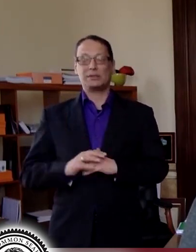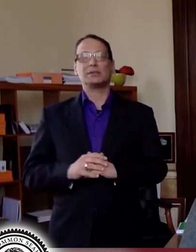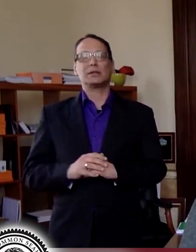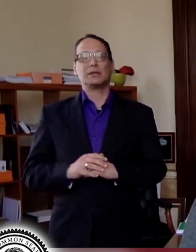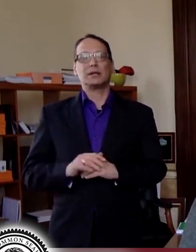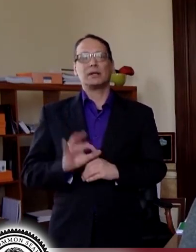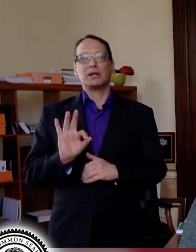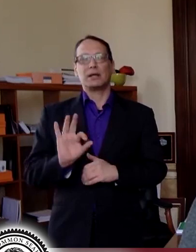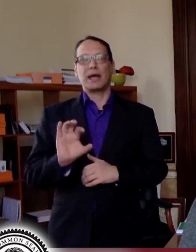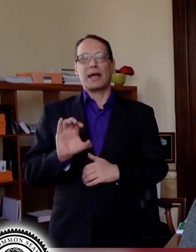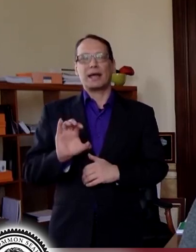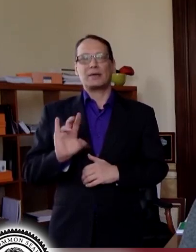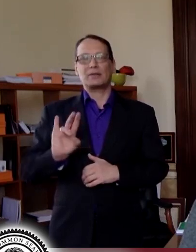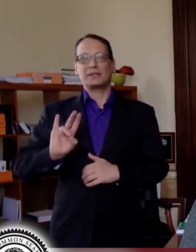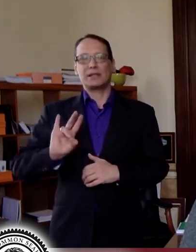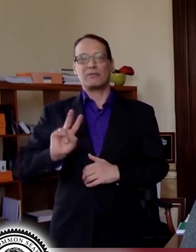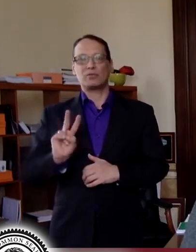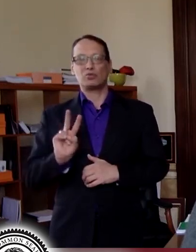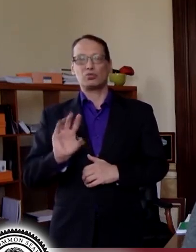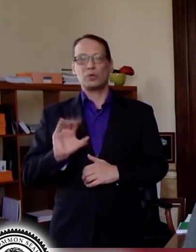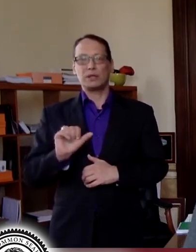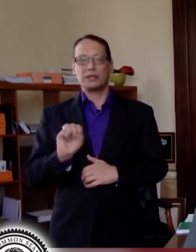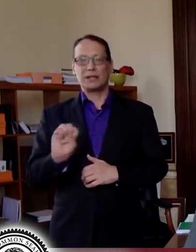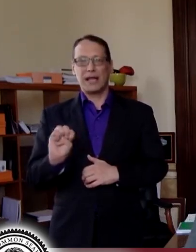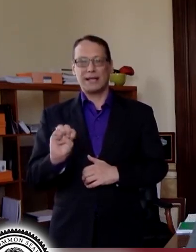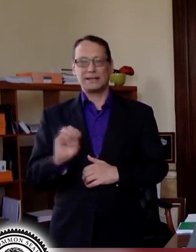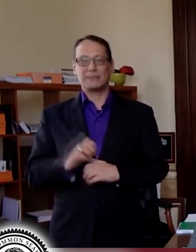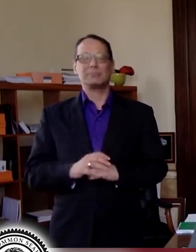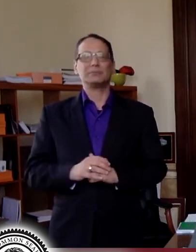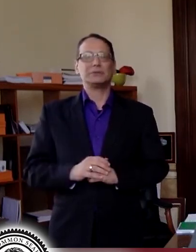are 972 cases.